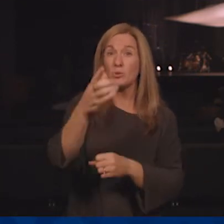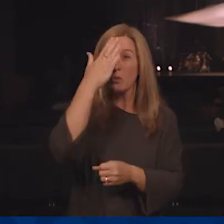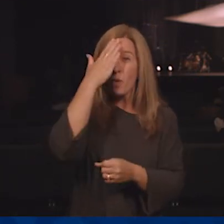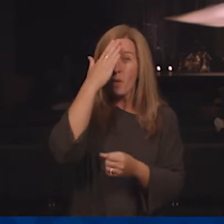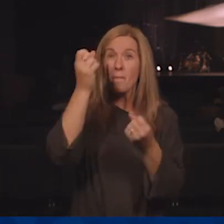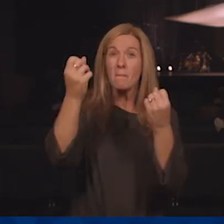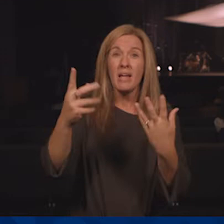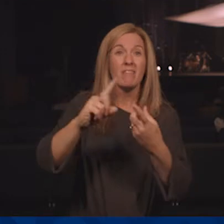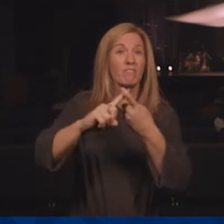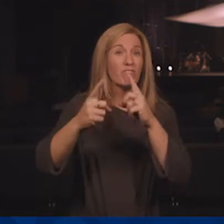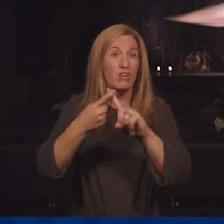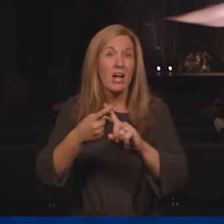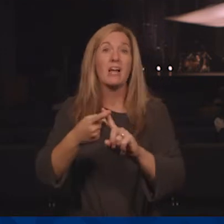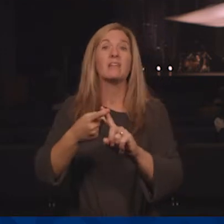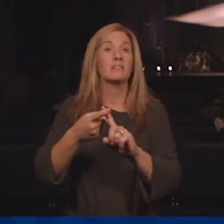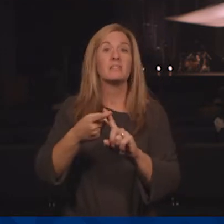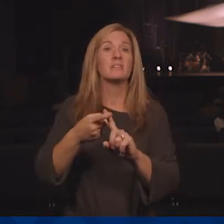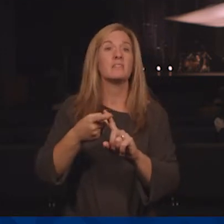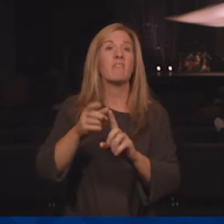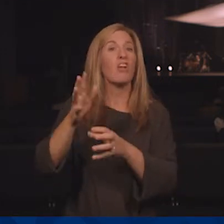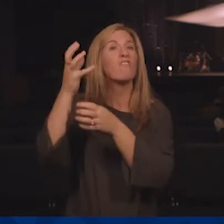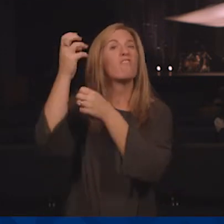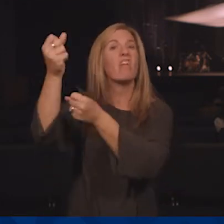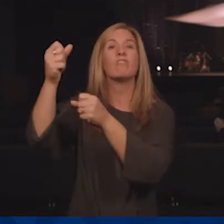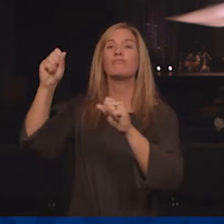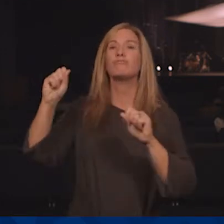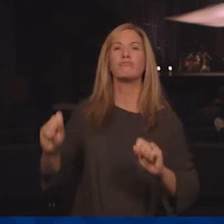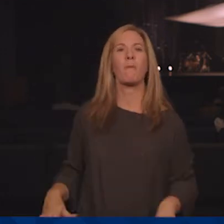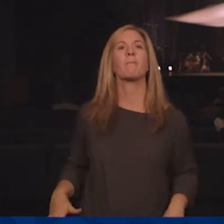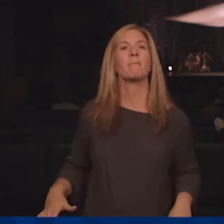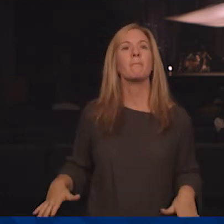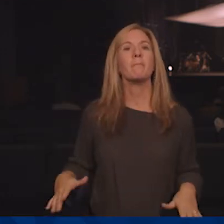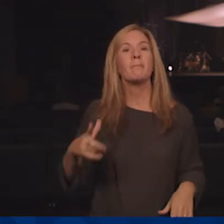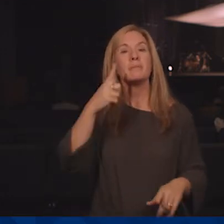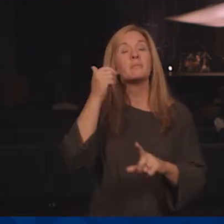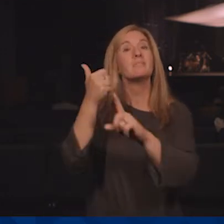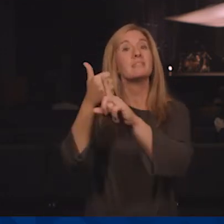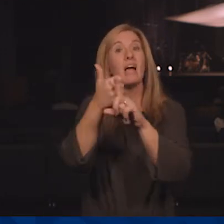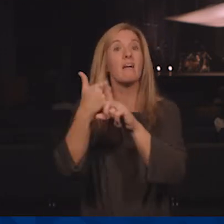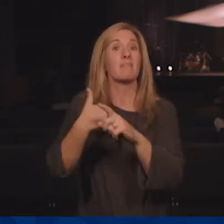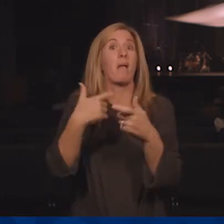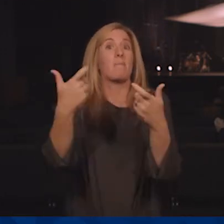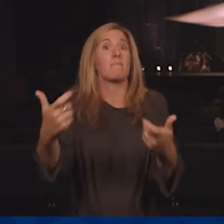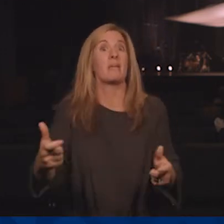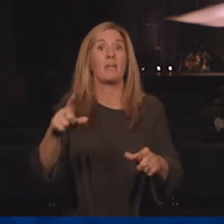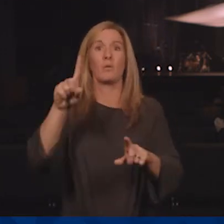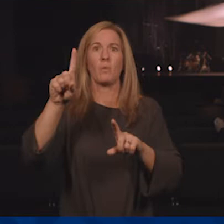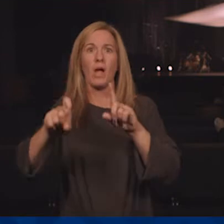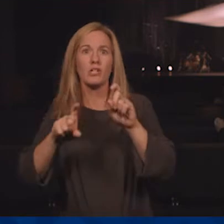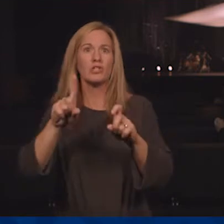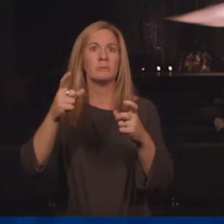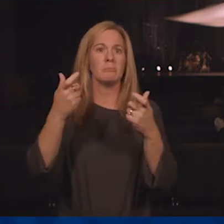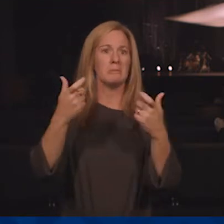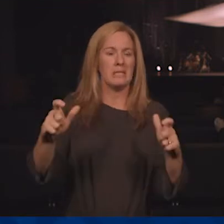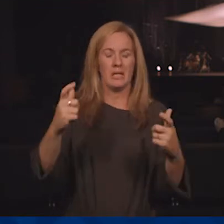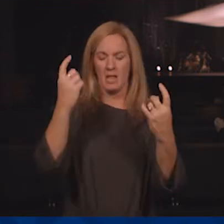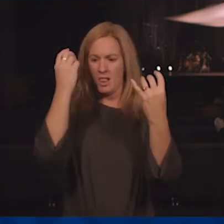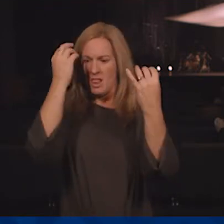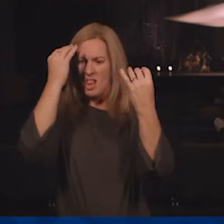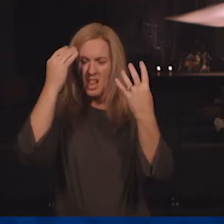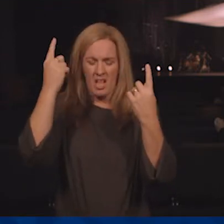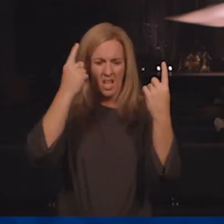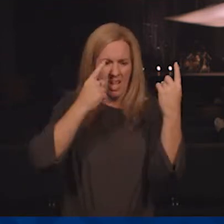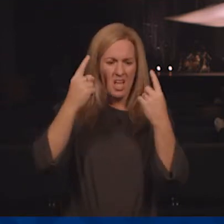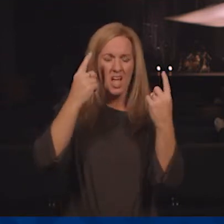friends are disengaging with faith because they have big questions. They have big wonderings, and they can't get